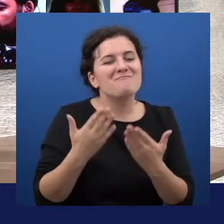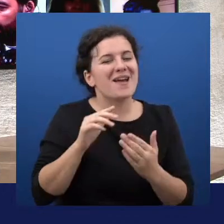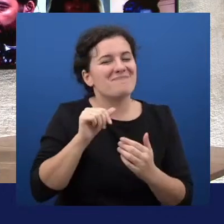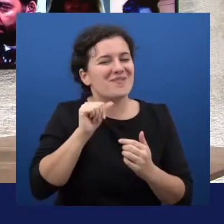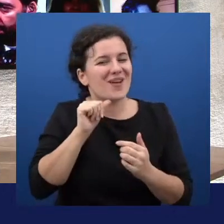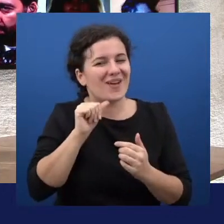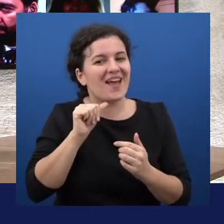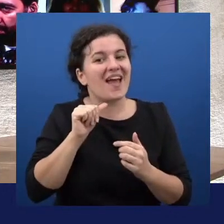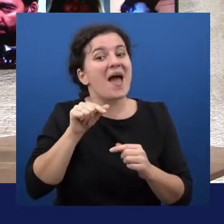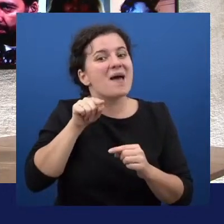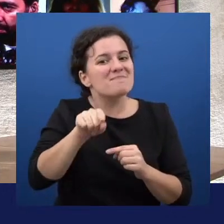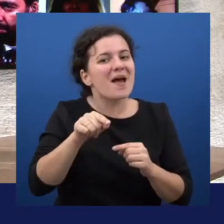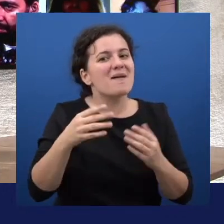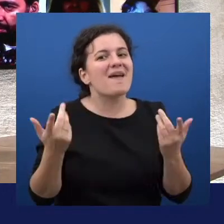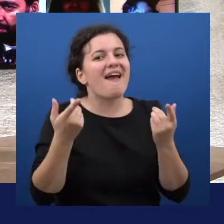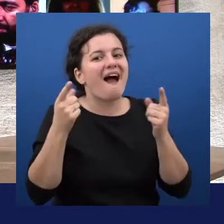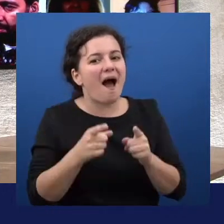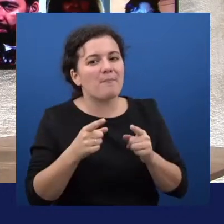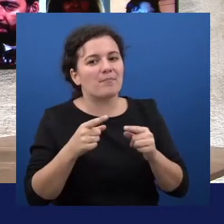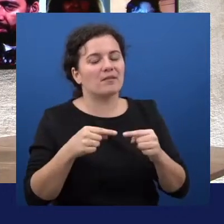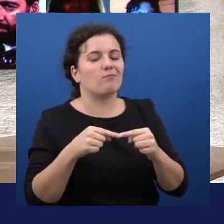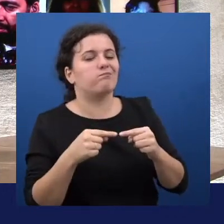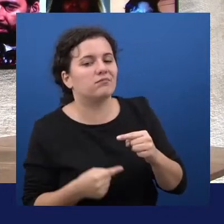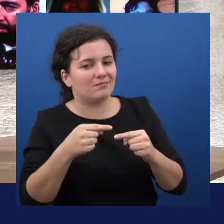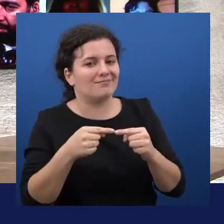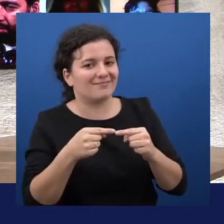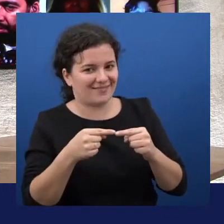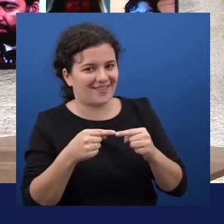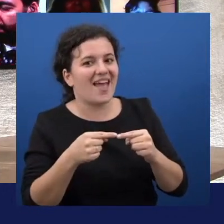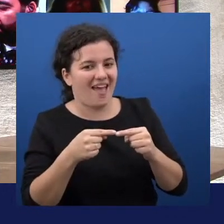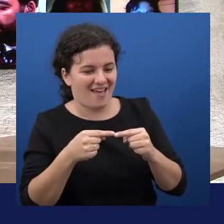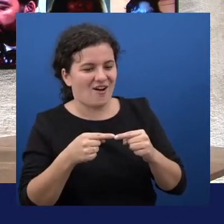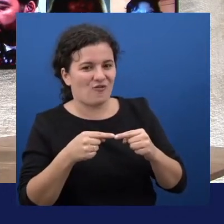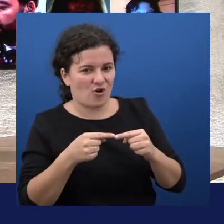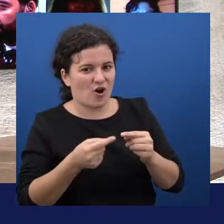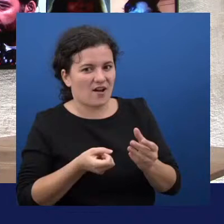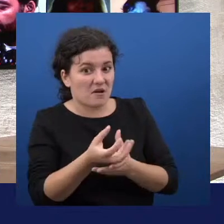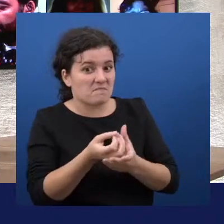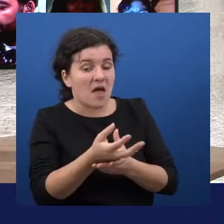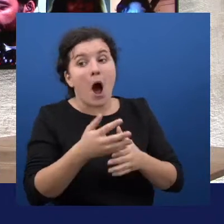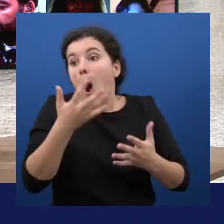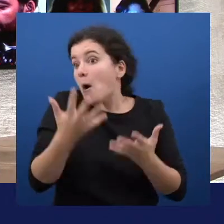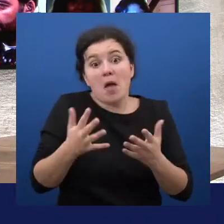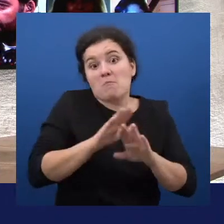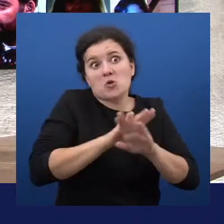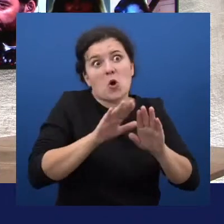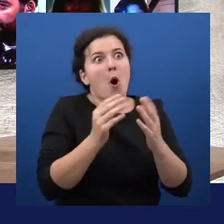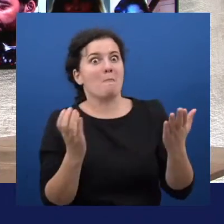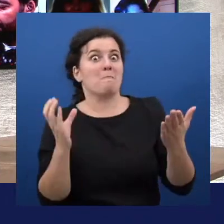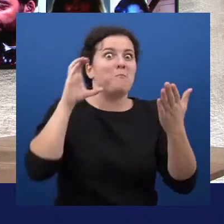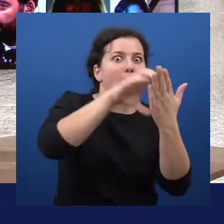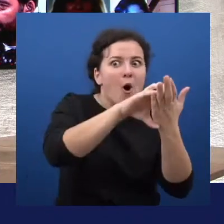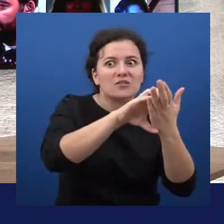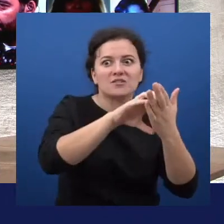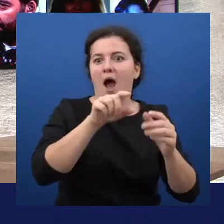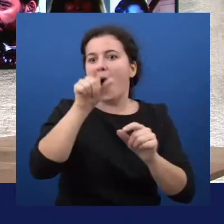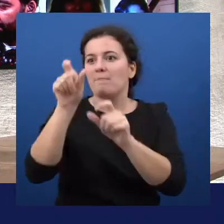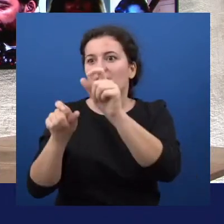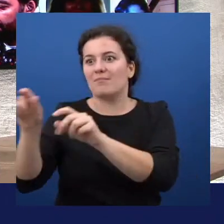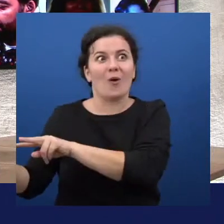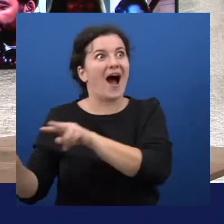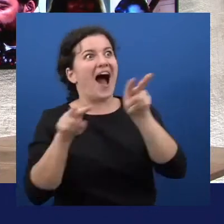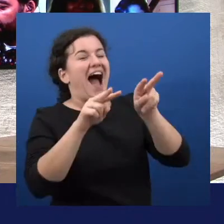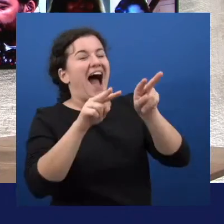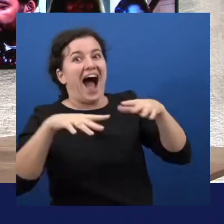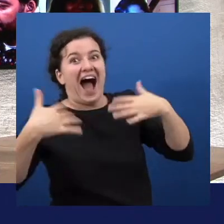a DDoS attack, but maybe not. Maybe you just posted a great blog post